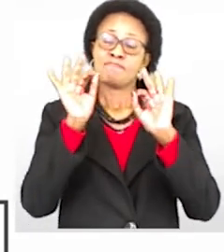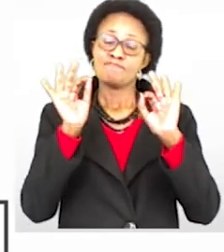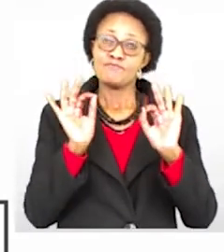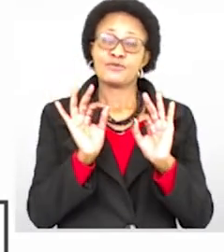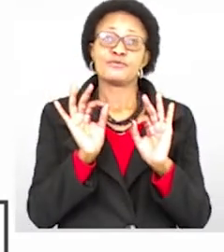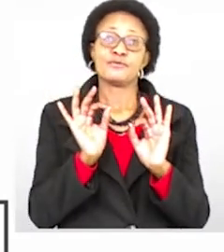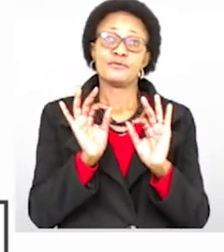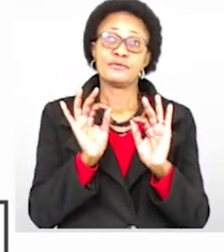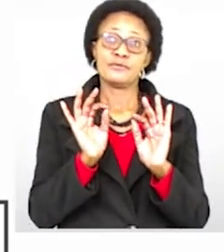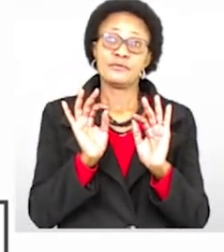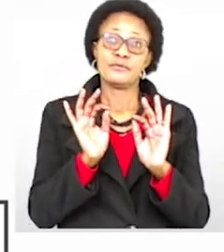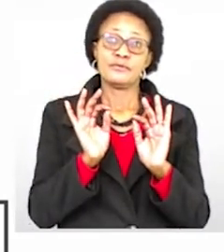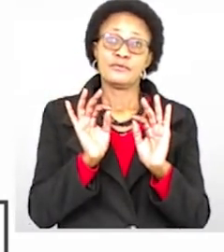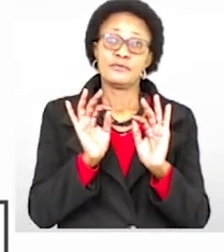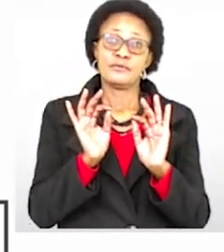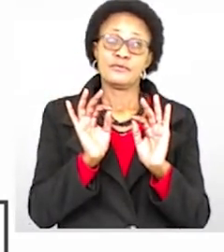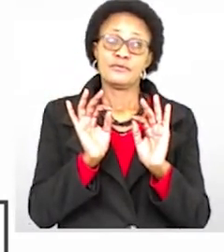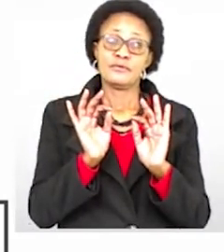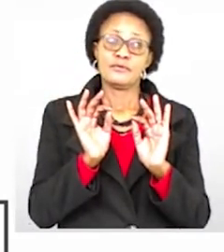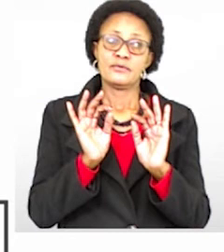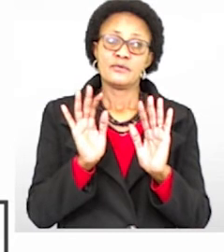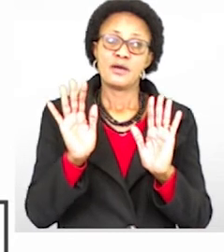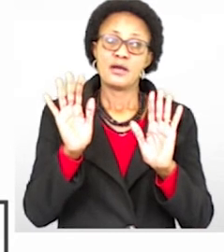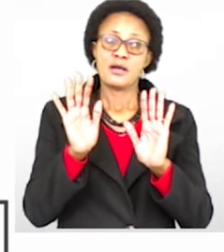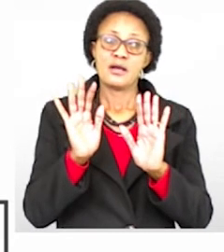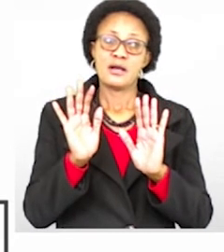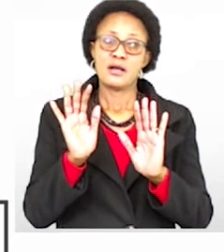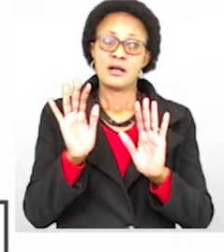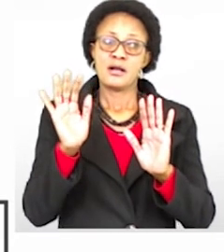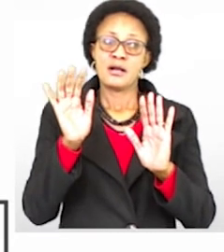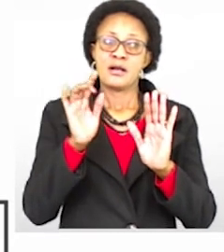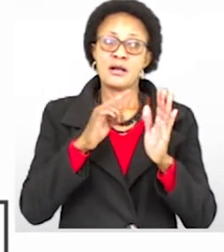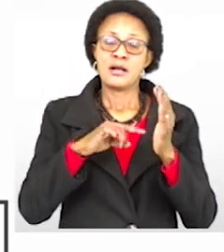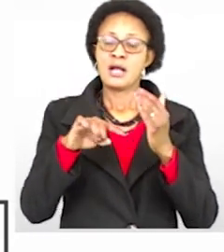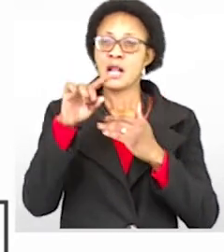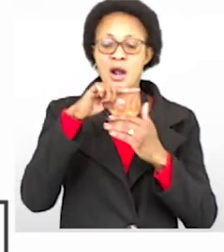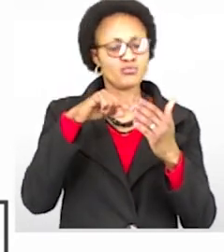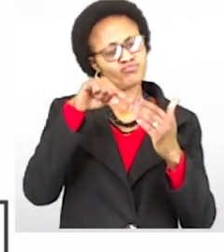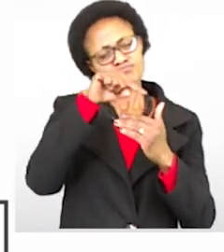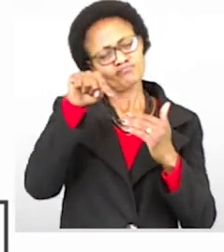we're coloring inside the picture. Have fun, my dear train people.